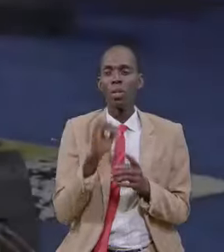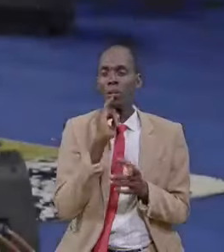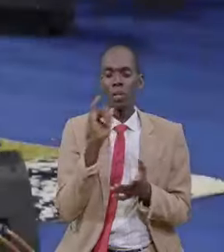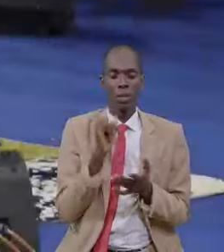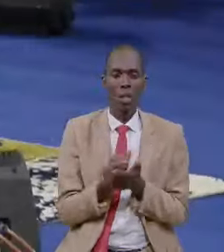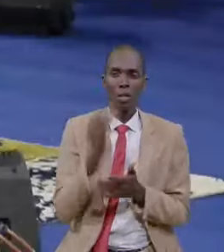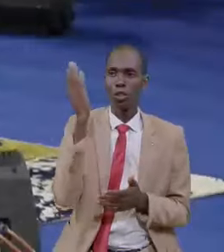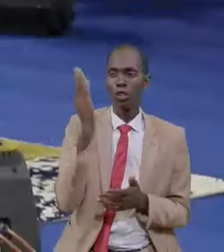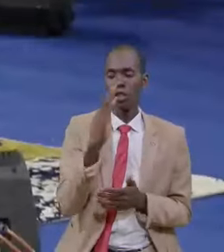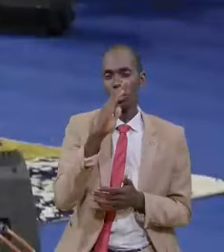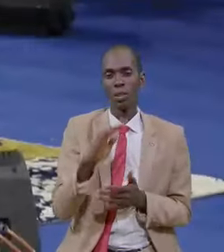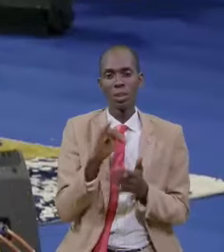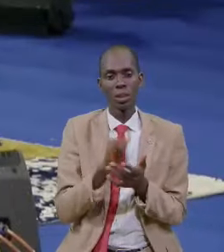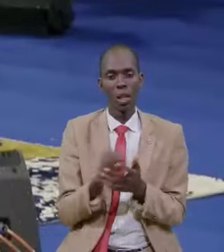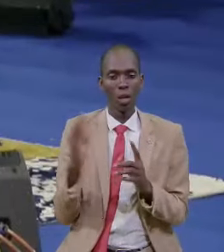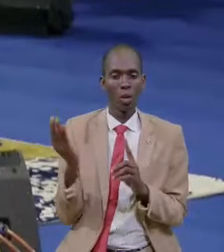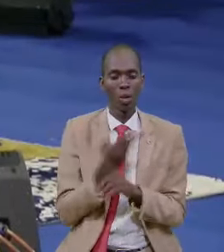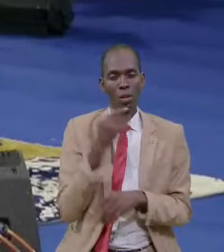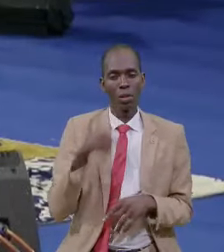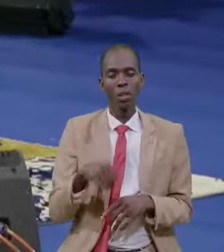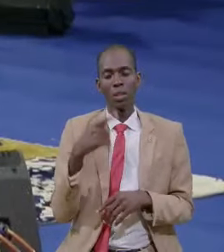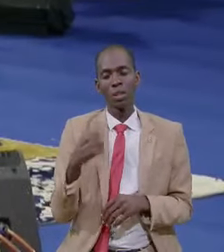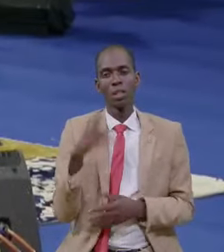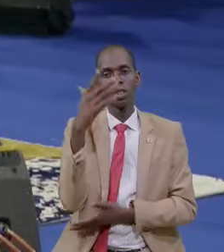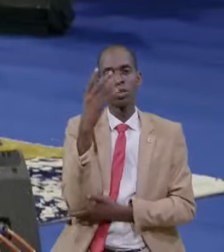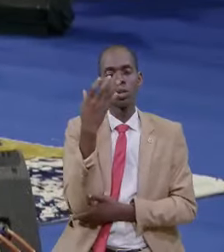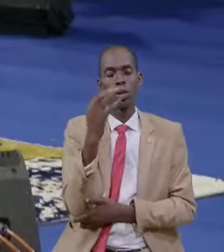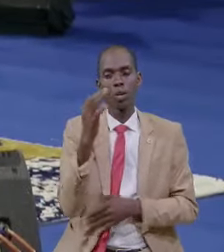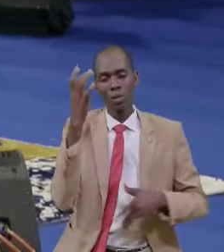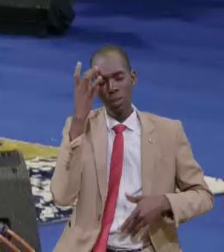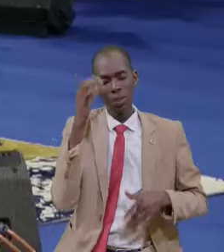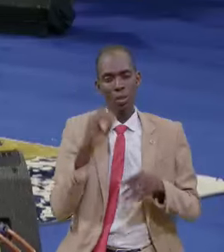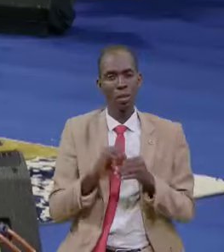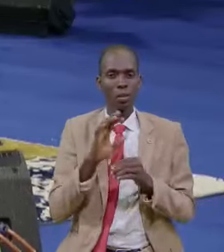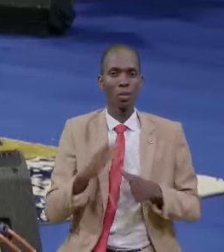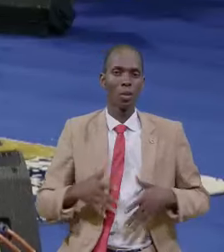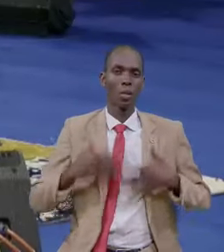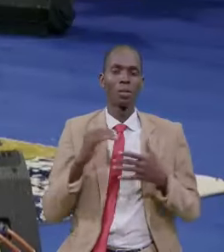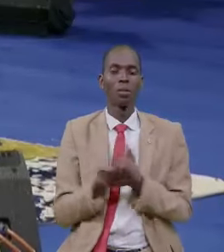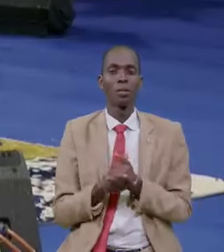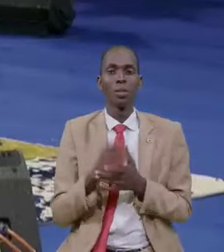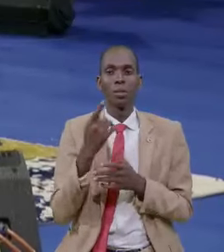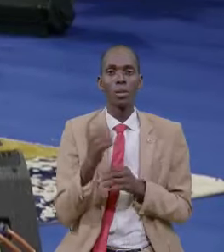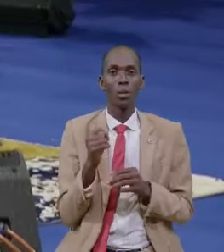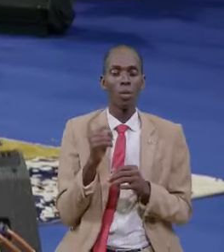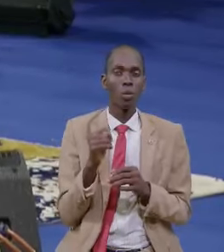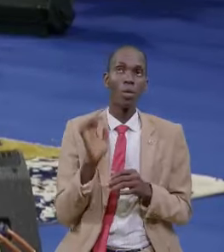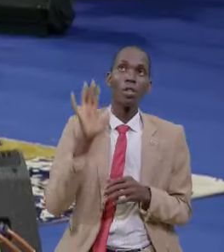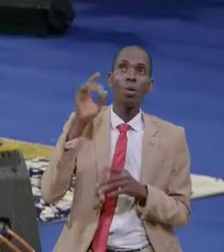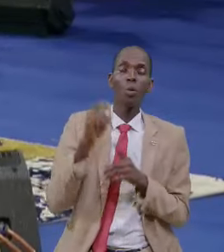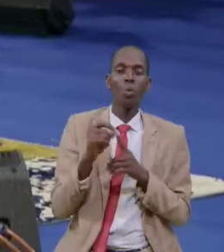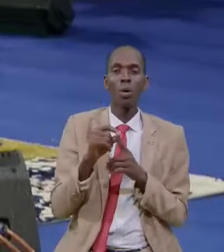the tree of sickness from your life. The word is that sword that cuts up